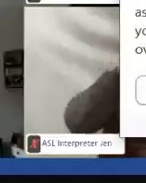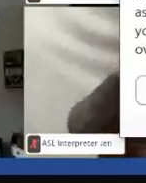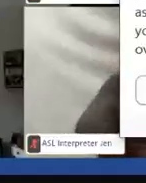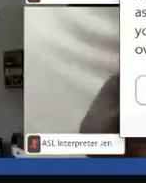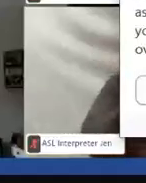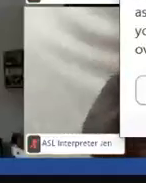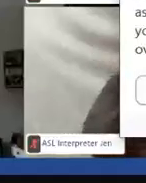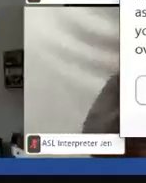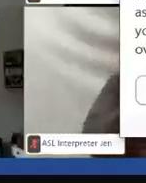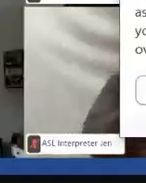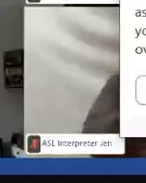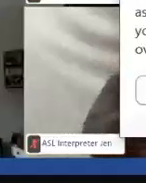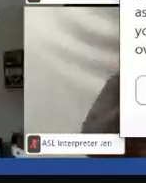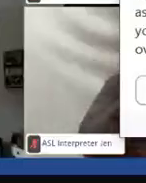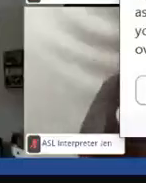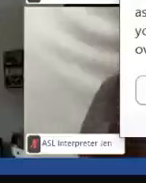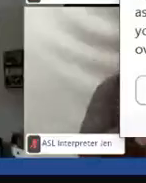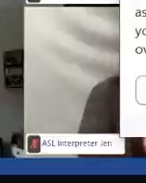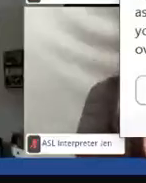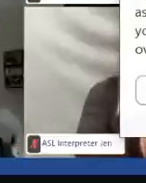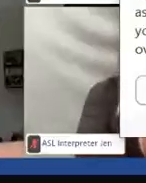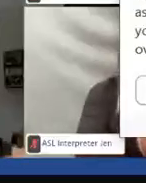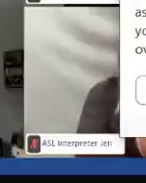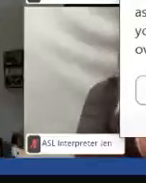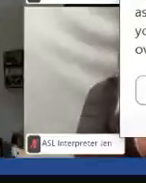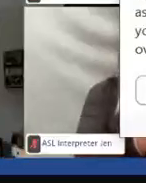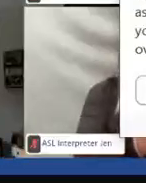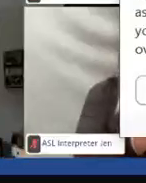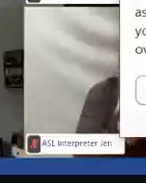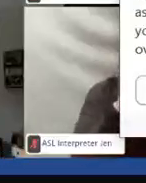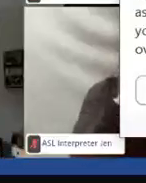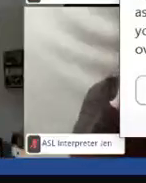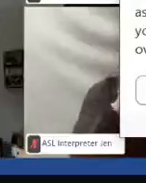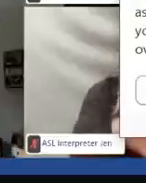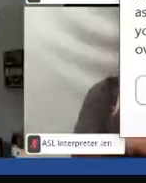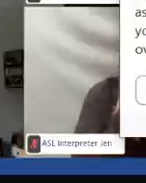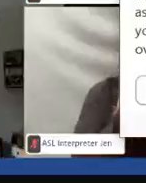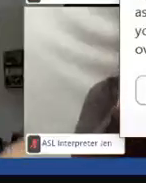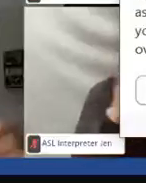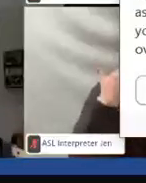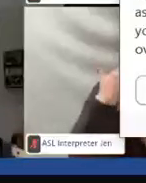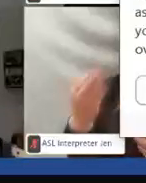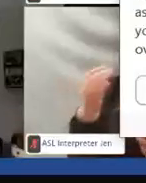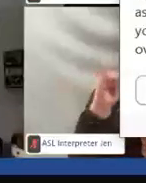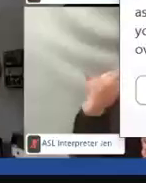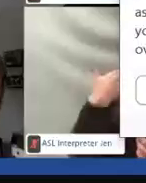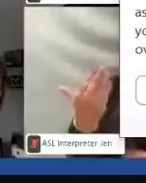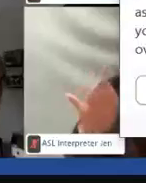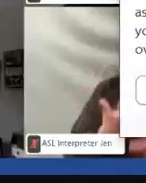in the insilc, for example, something along those lines. Okay. Thank you. That's a good